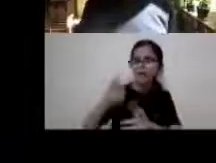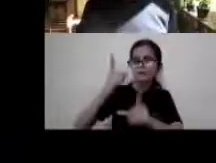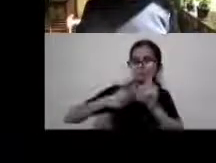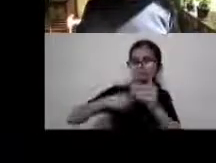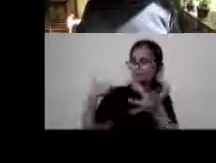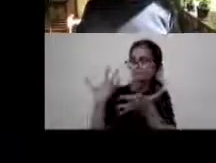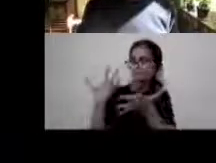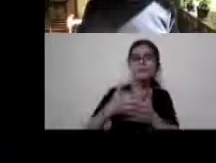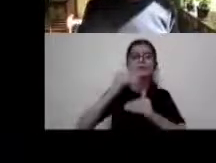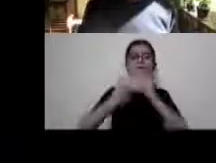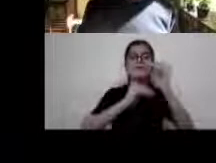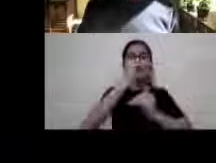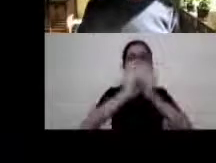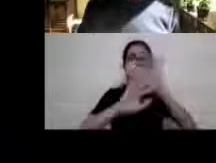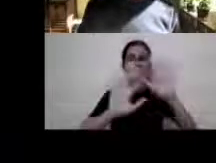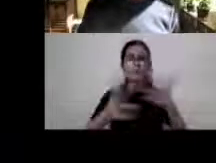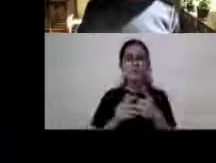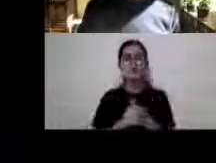Or